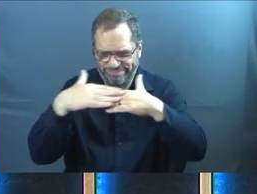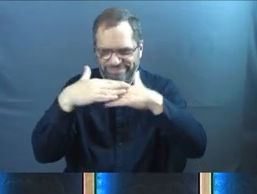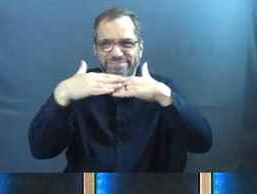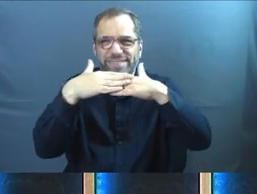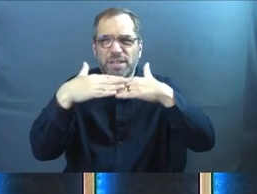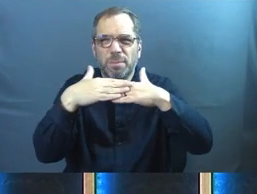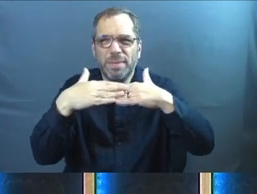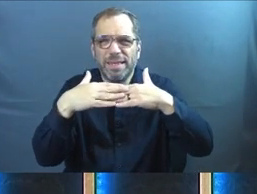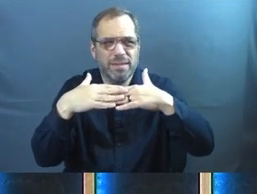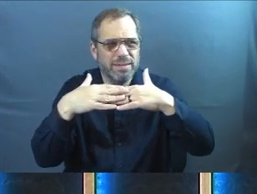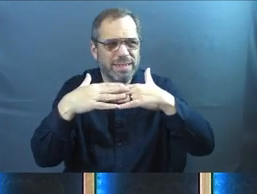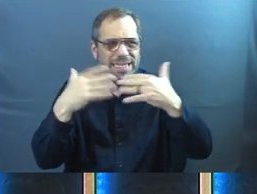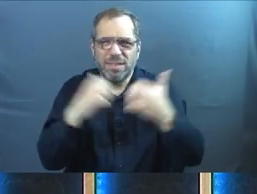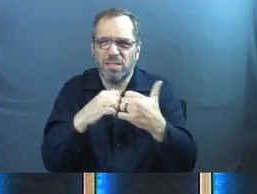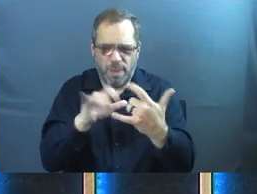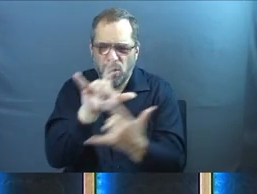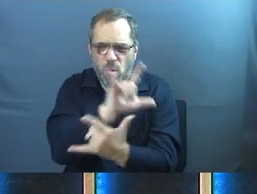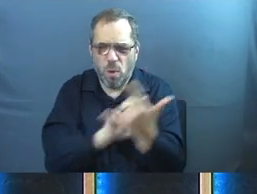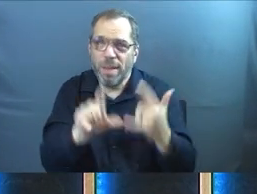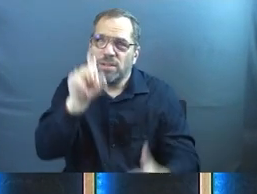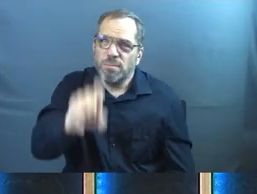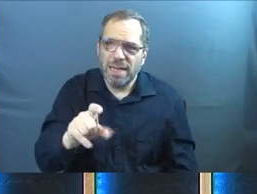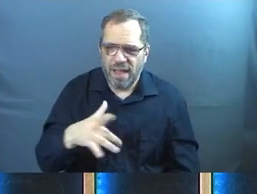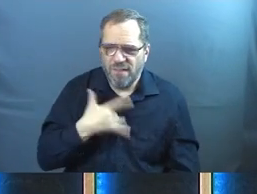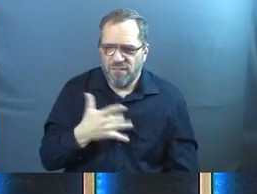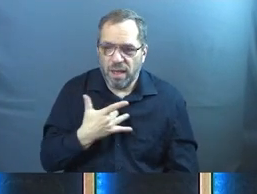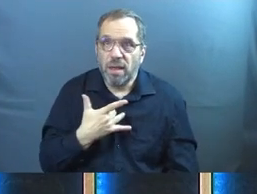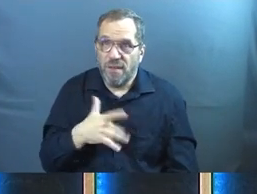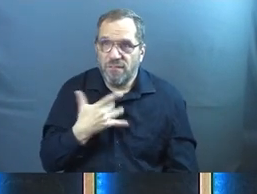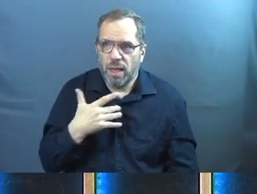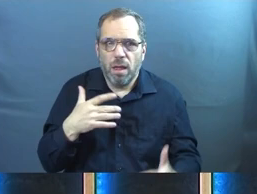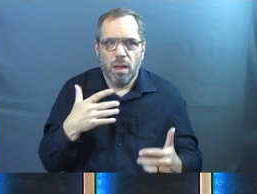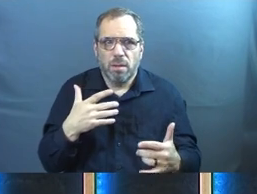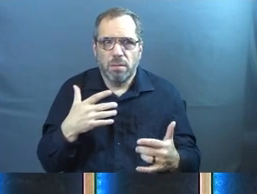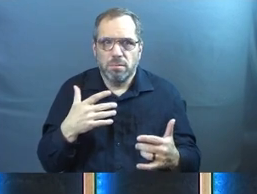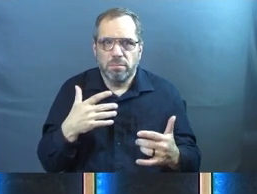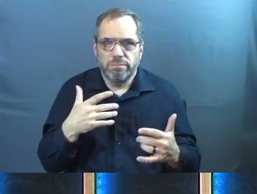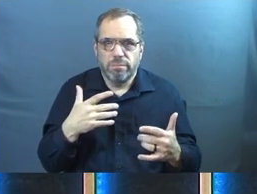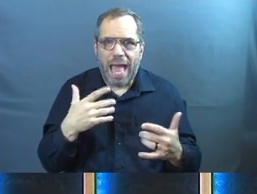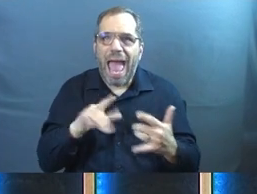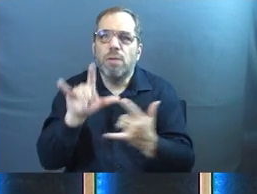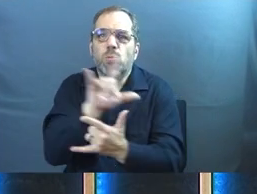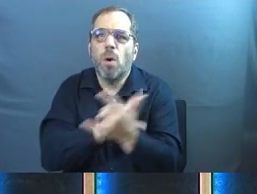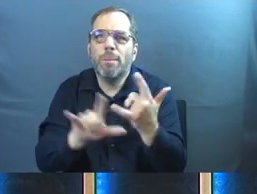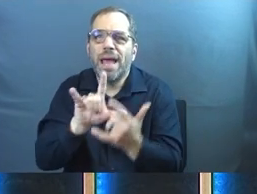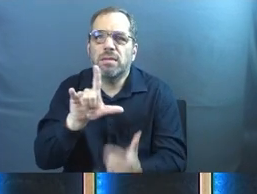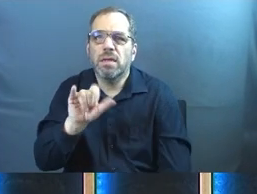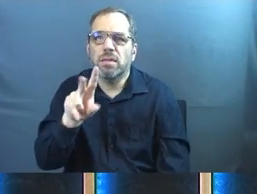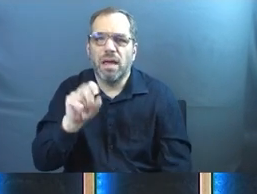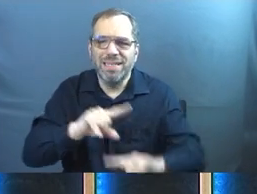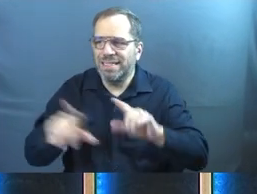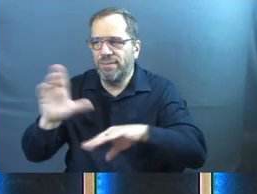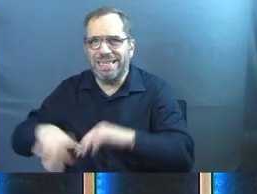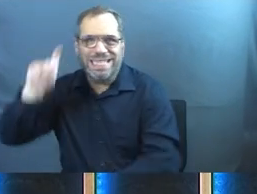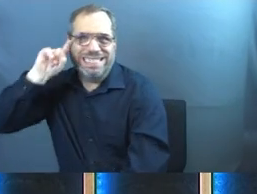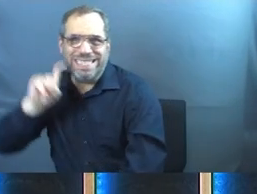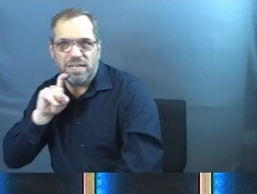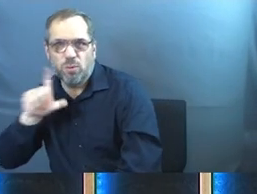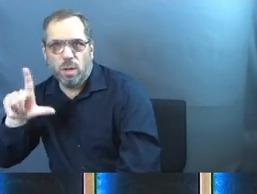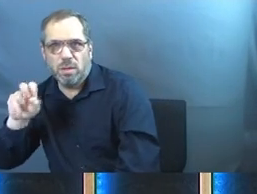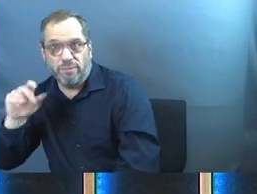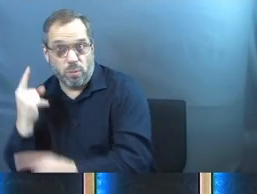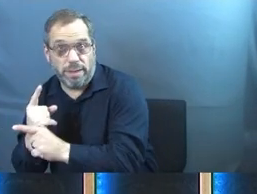It talks about the romance that you need to feel and should feel, do feel. And romantic love is different from sexual love,